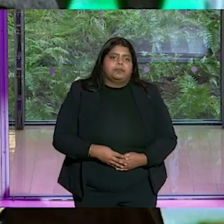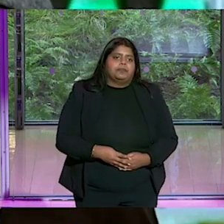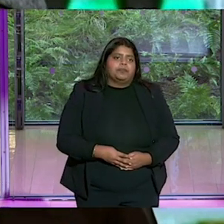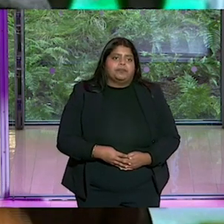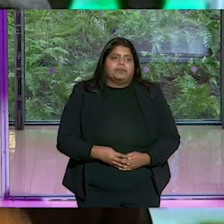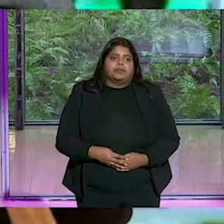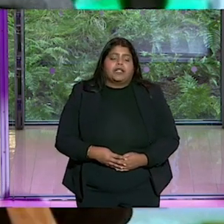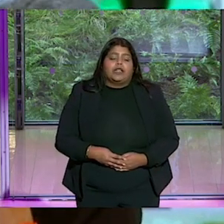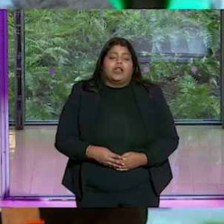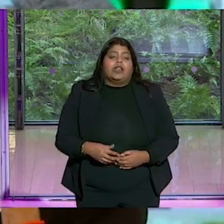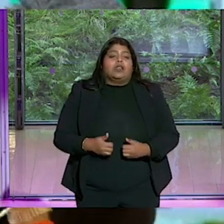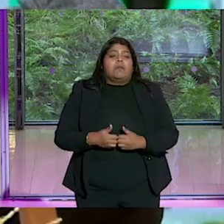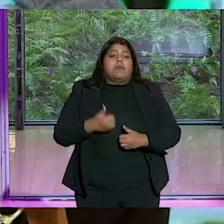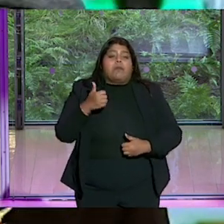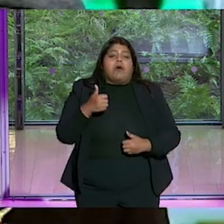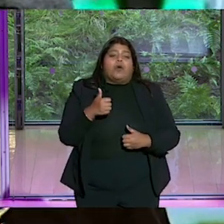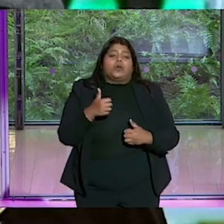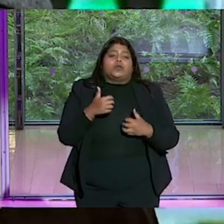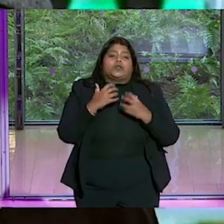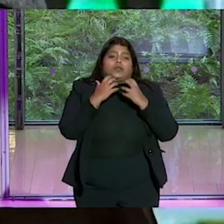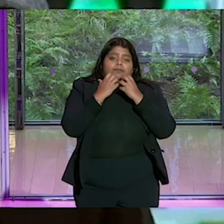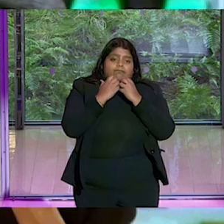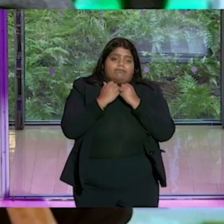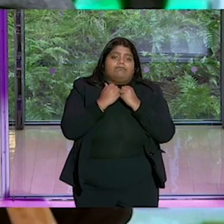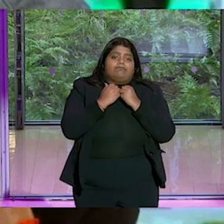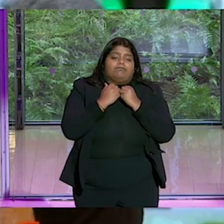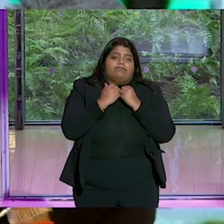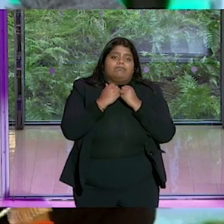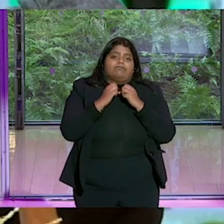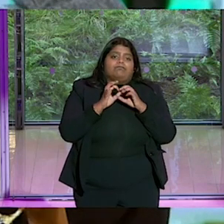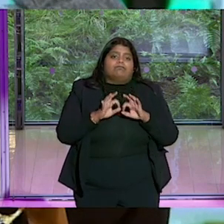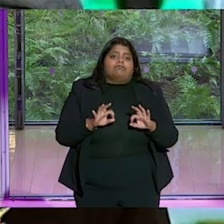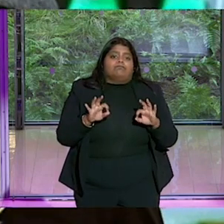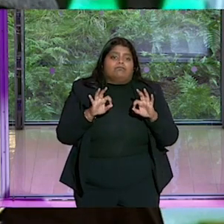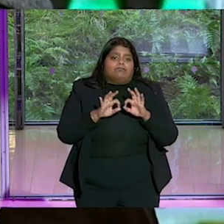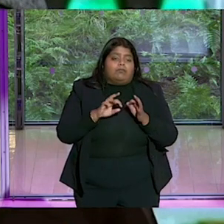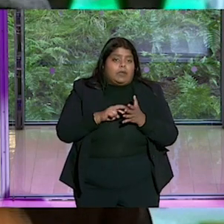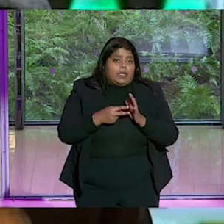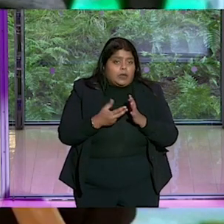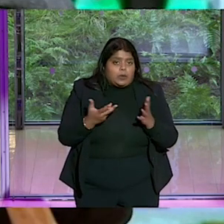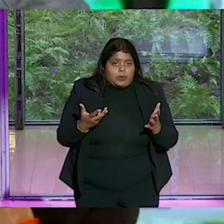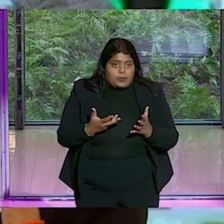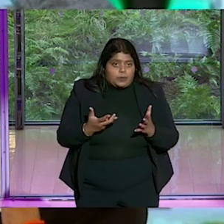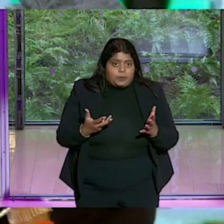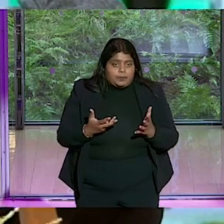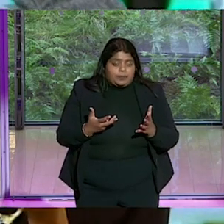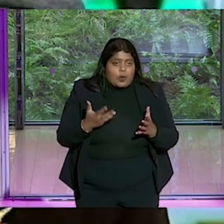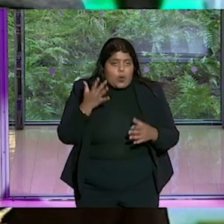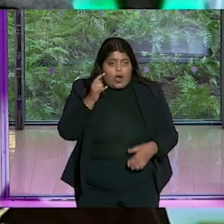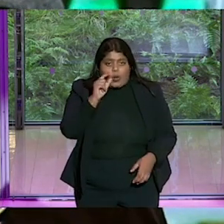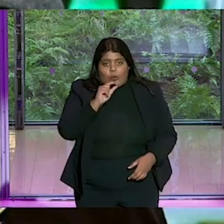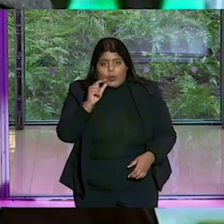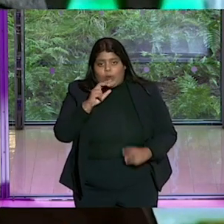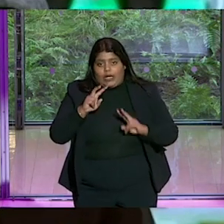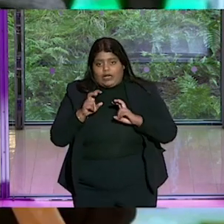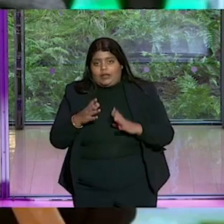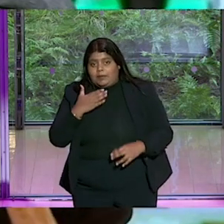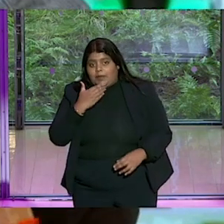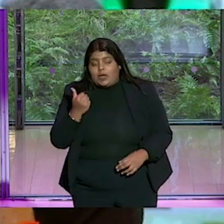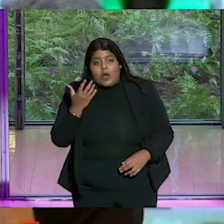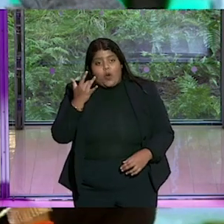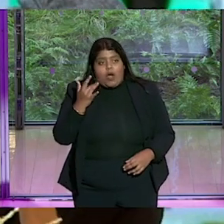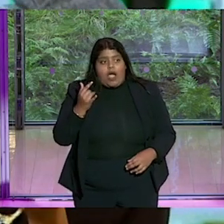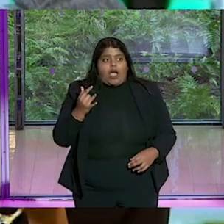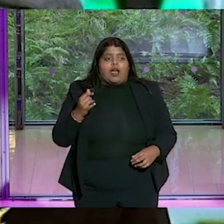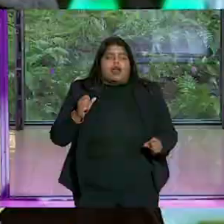But the most meaningful reason why Google Analytics is the best tool for our industry is because it is so